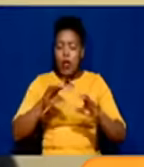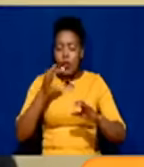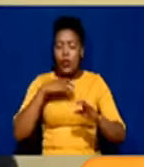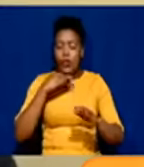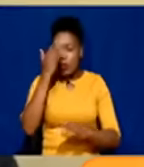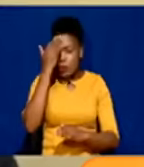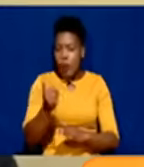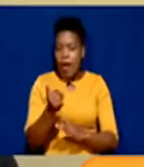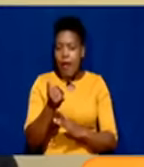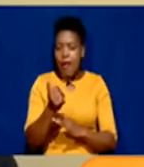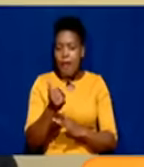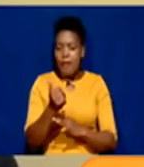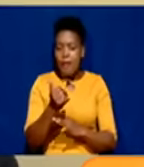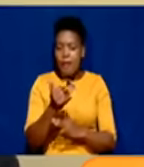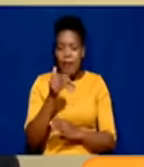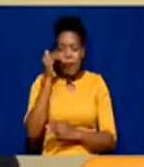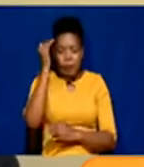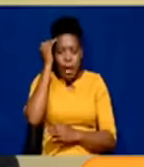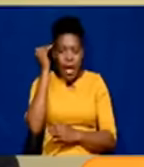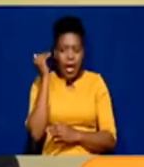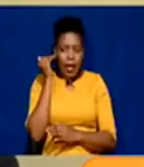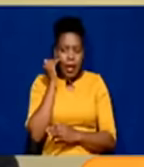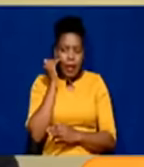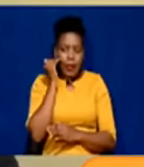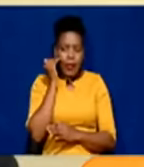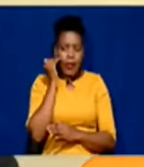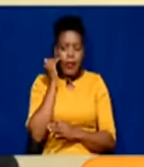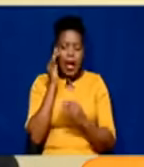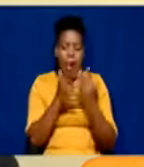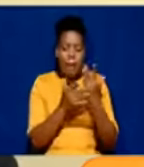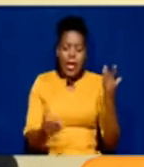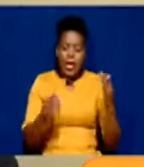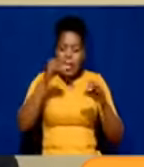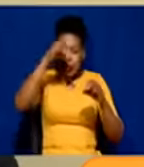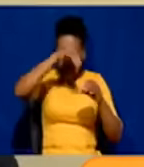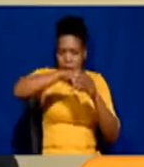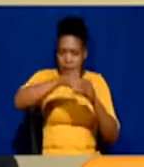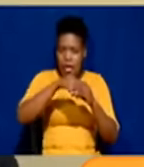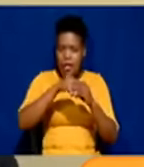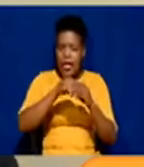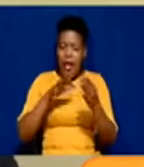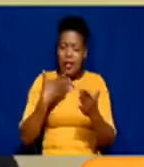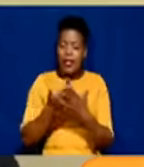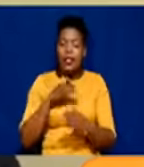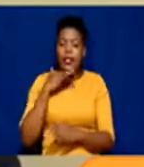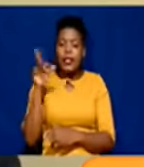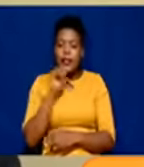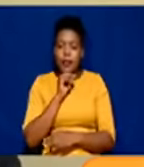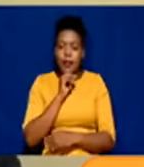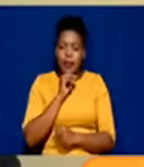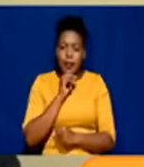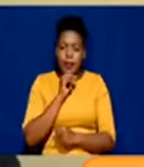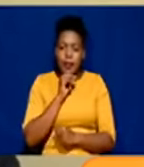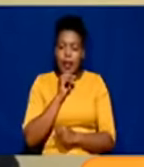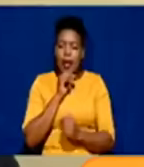was what we call intracranial bleeding due to head injury.